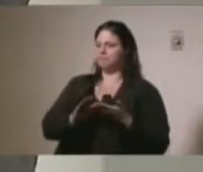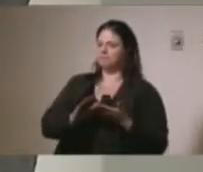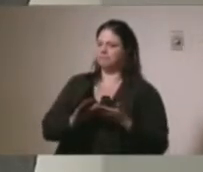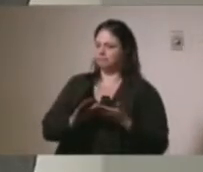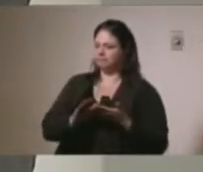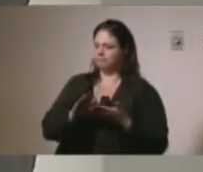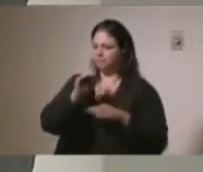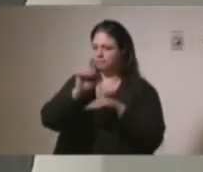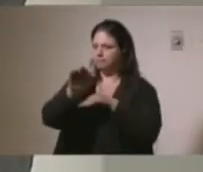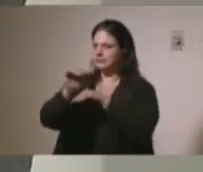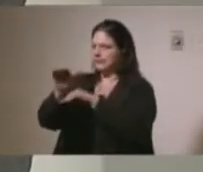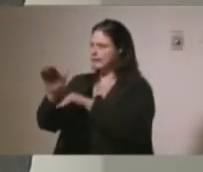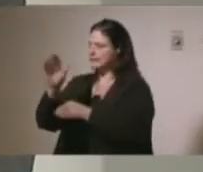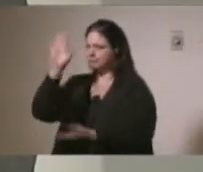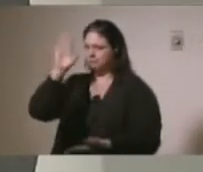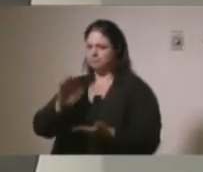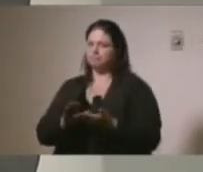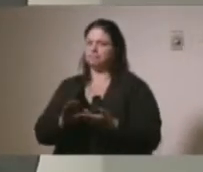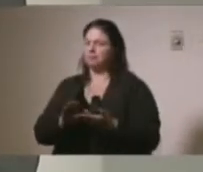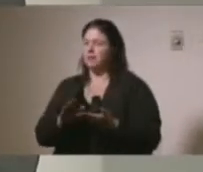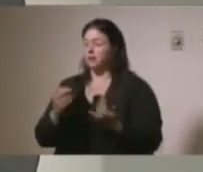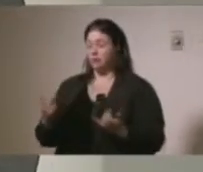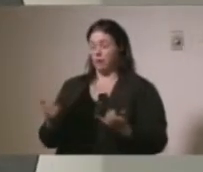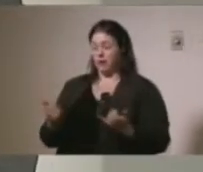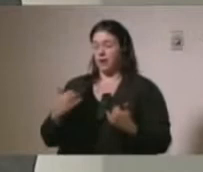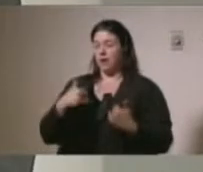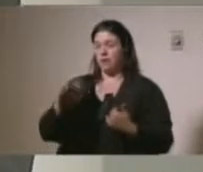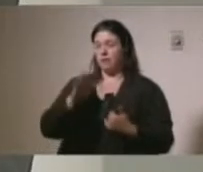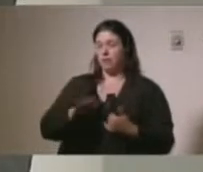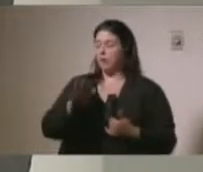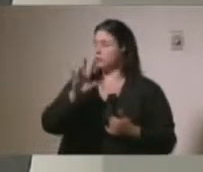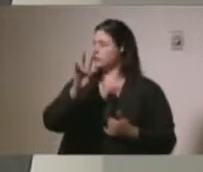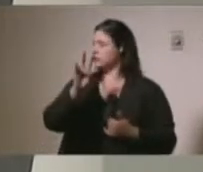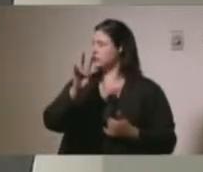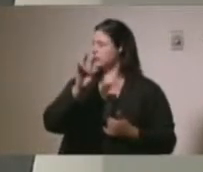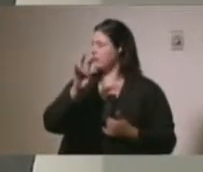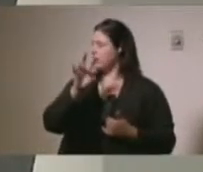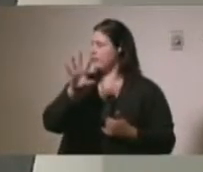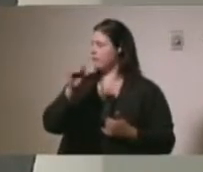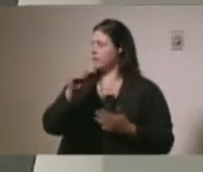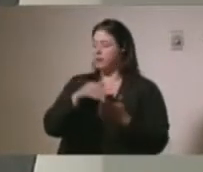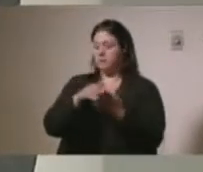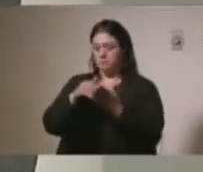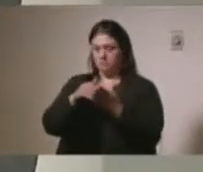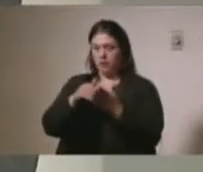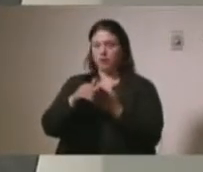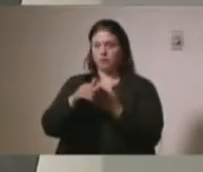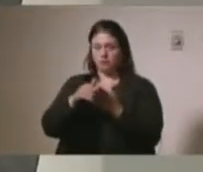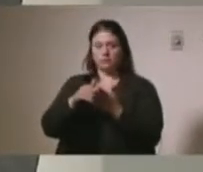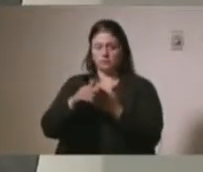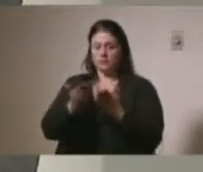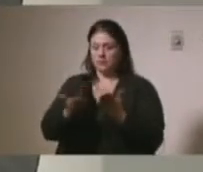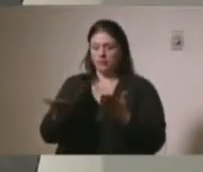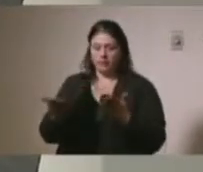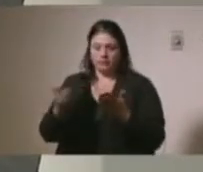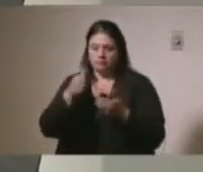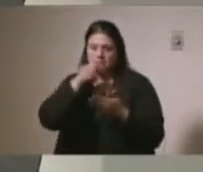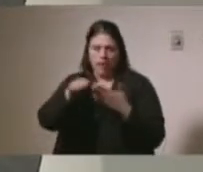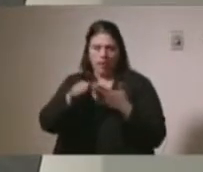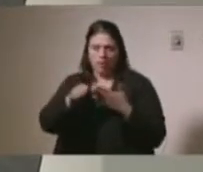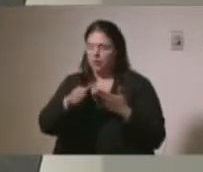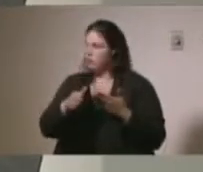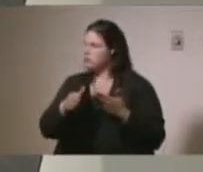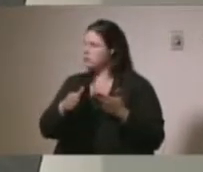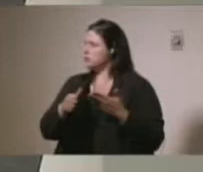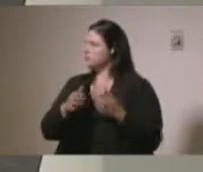And the declining mail is, at the moment, we have 750 million pieces of mail,